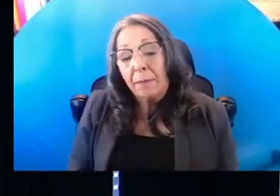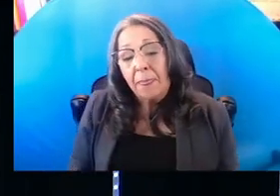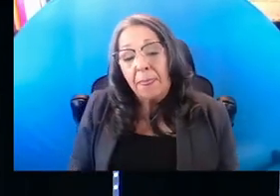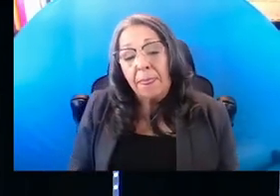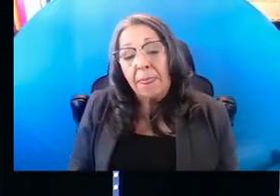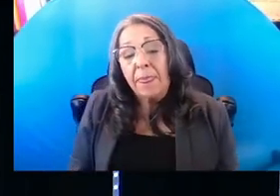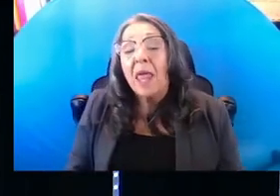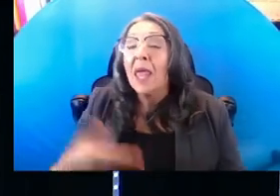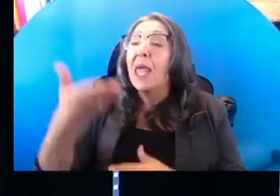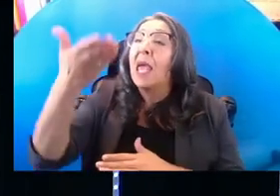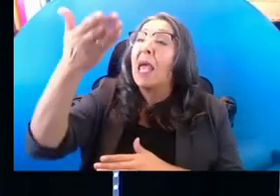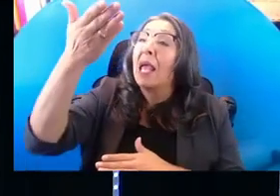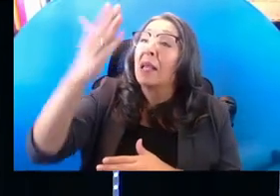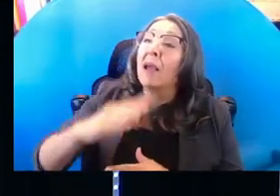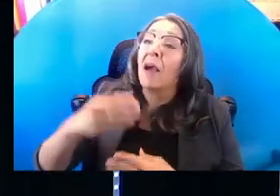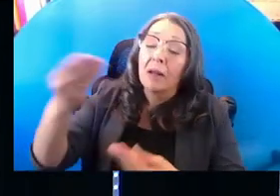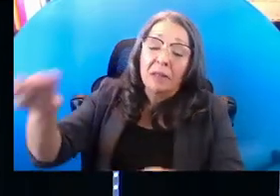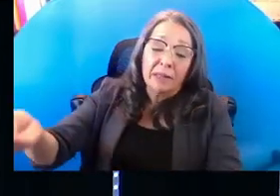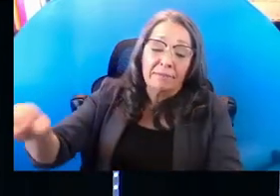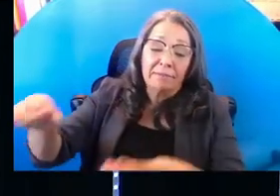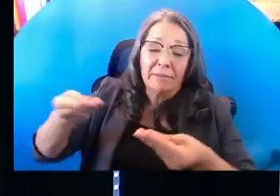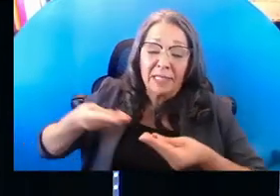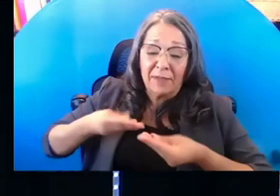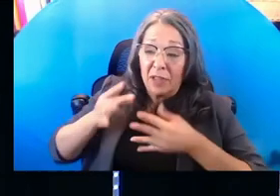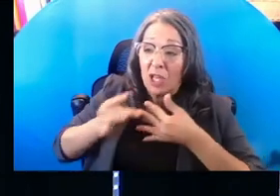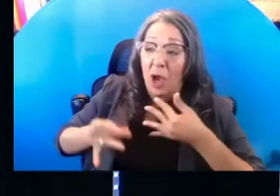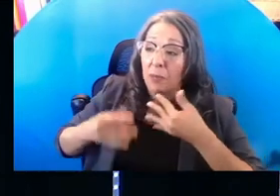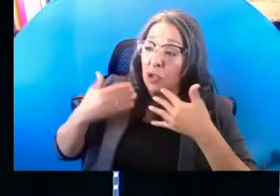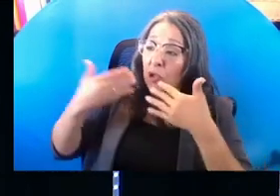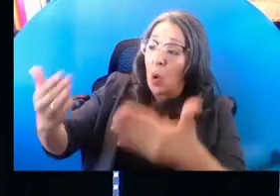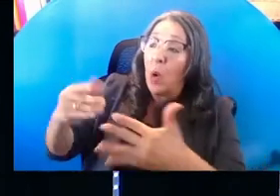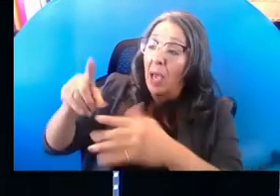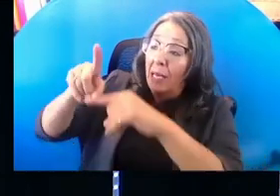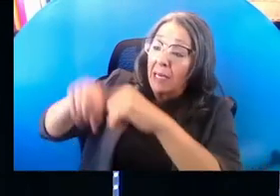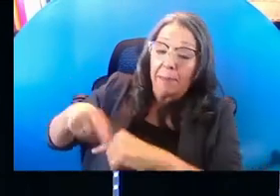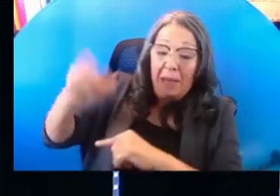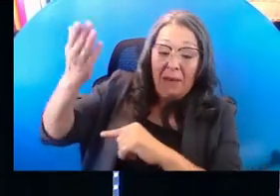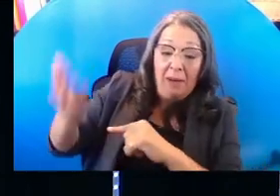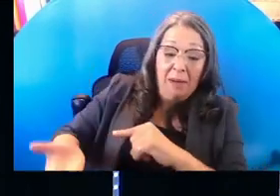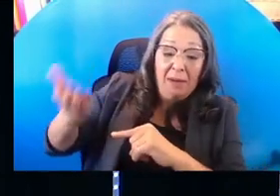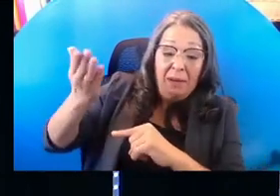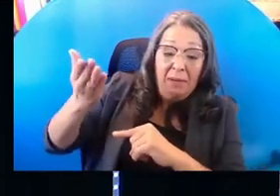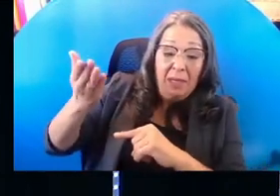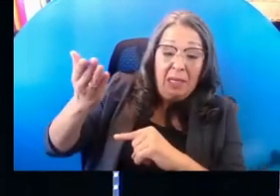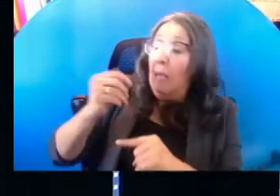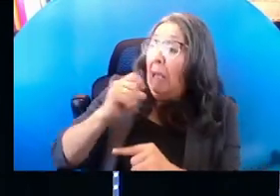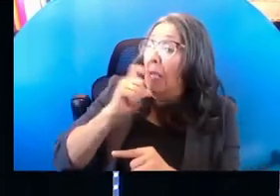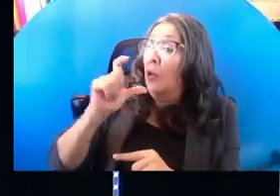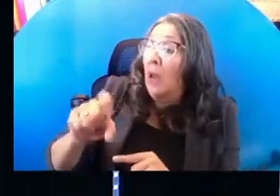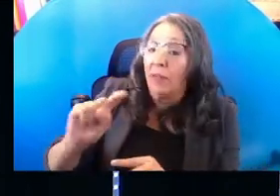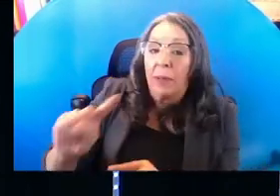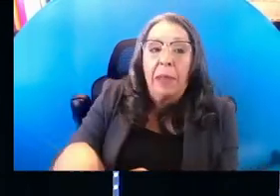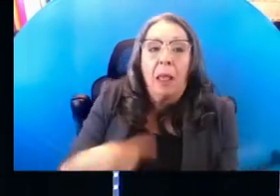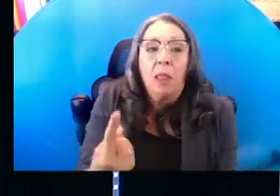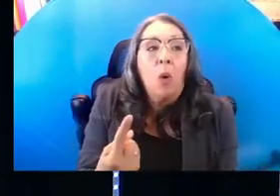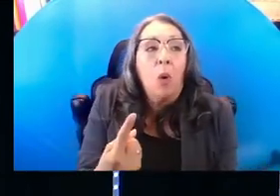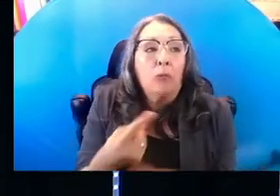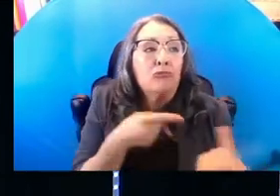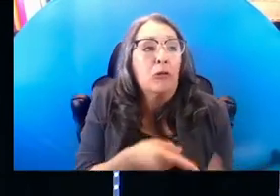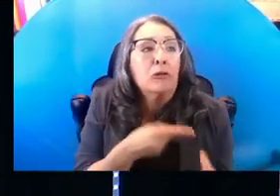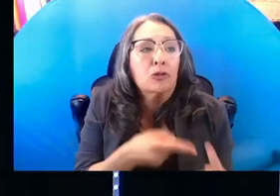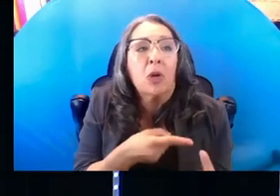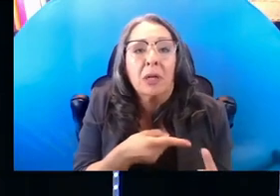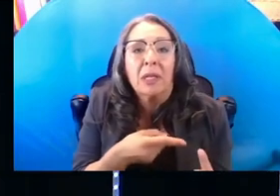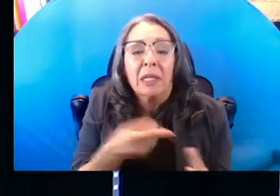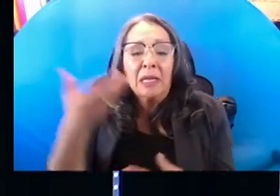And he's given us the option to rely on him. He's given us the option to say, "Hey, I don't have to do this alone." He's saying, "Hey, let me fight